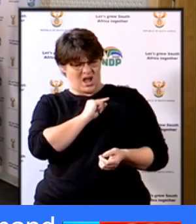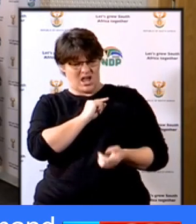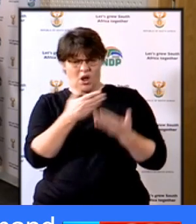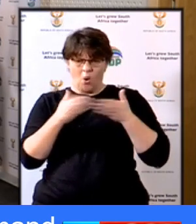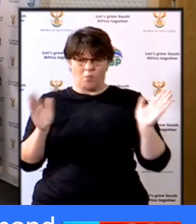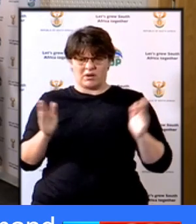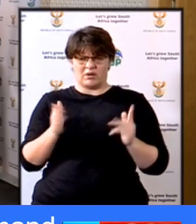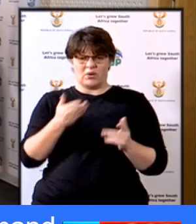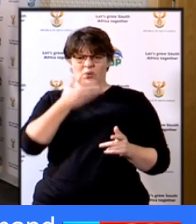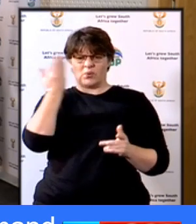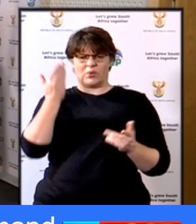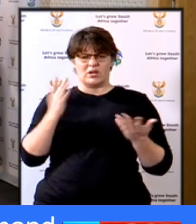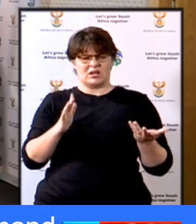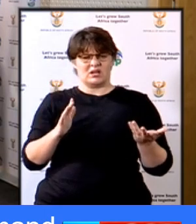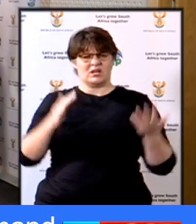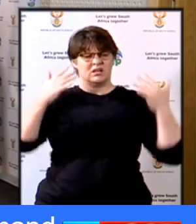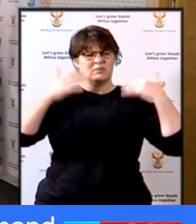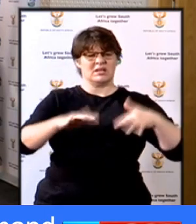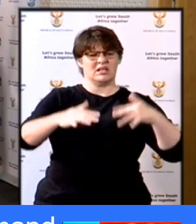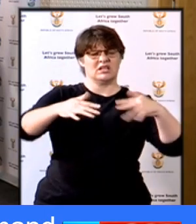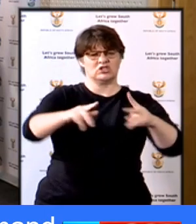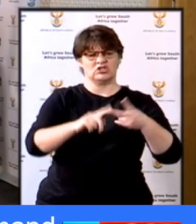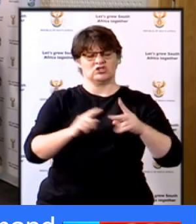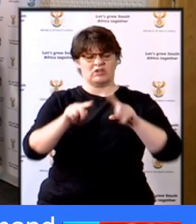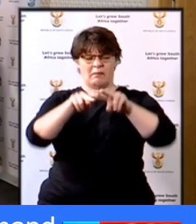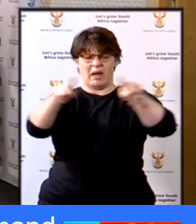not opening beaches and parks?